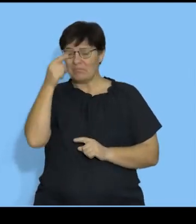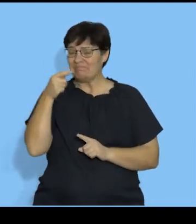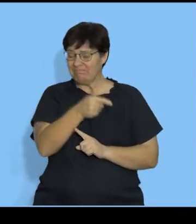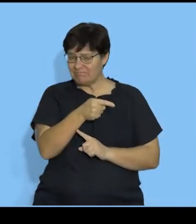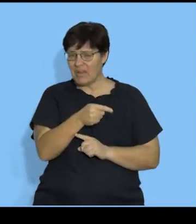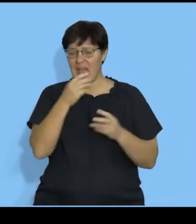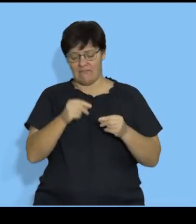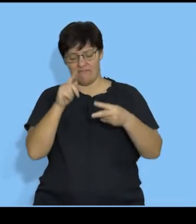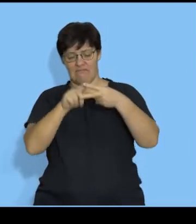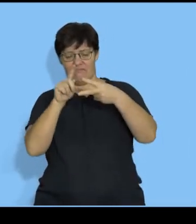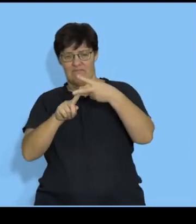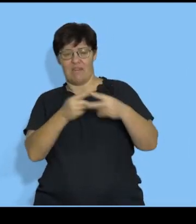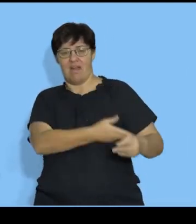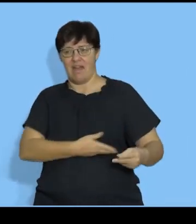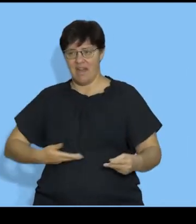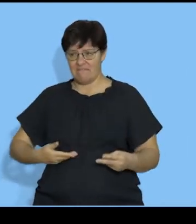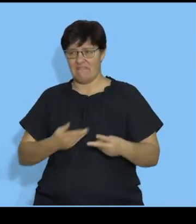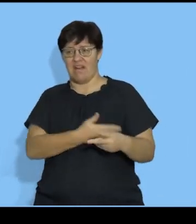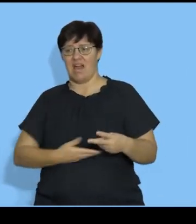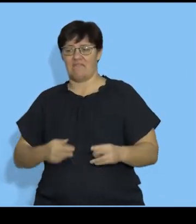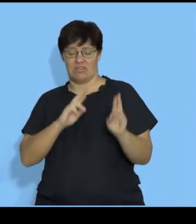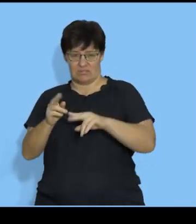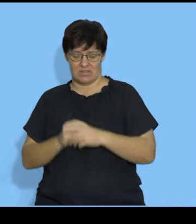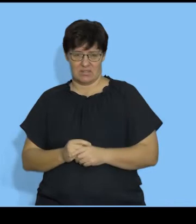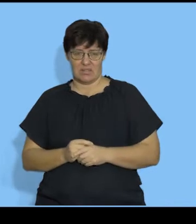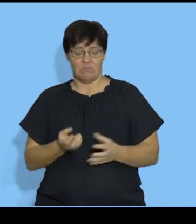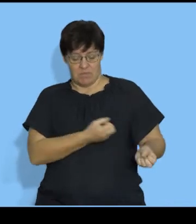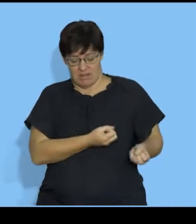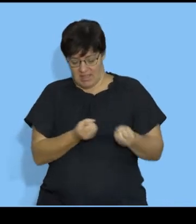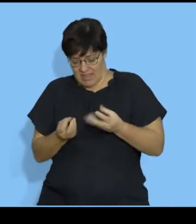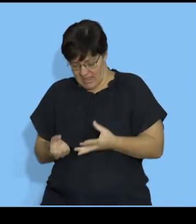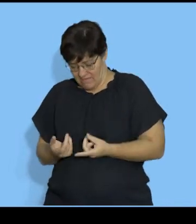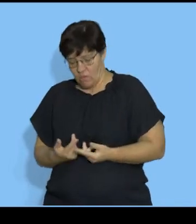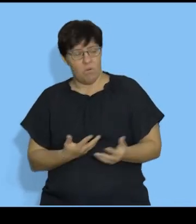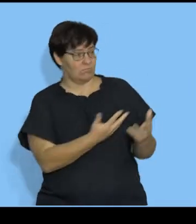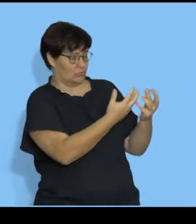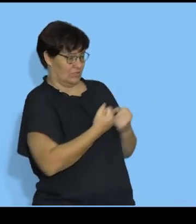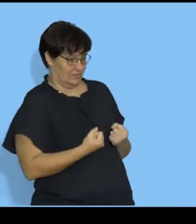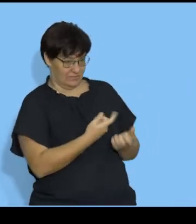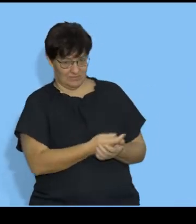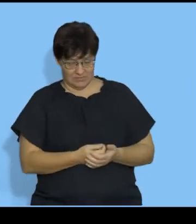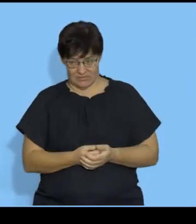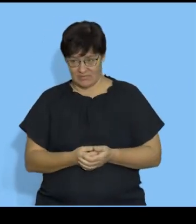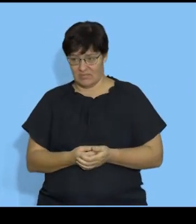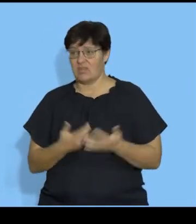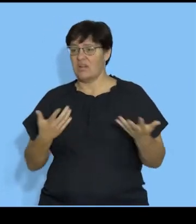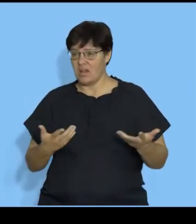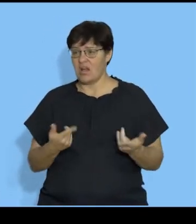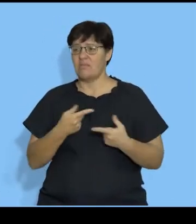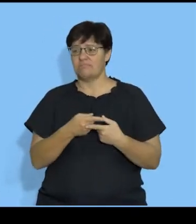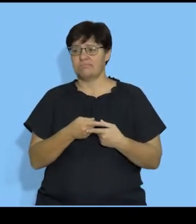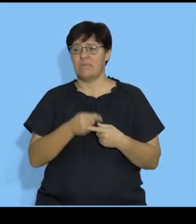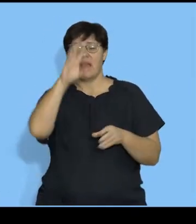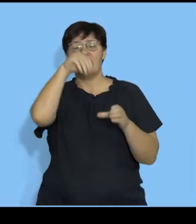two half reactions, which is an oxidation as well as a reduction half reaction. And now the substances involved